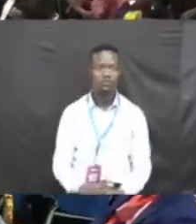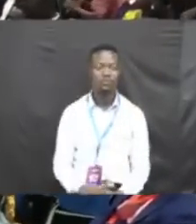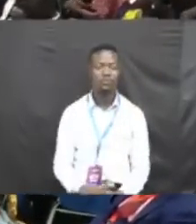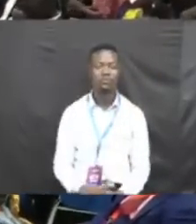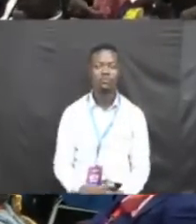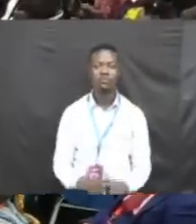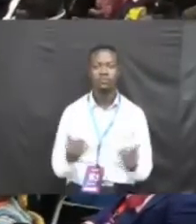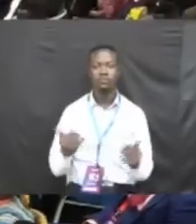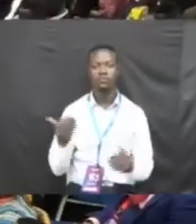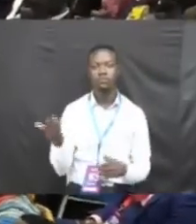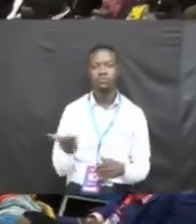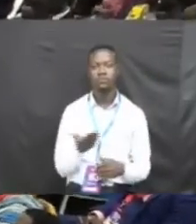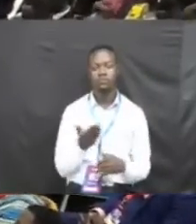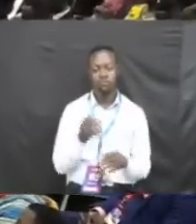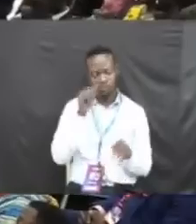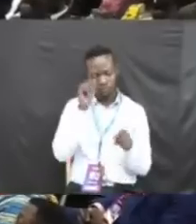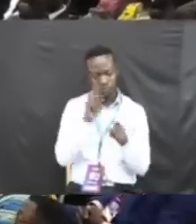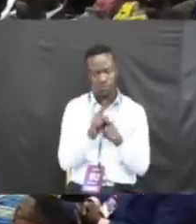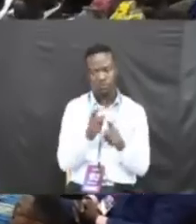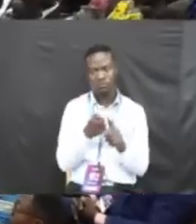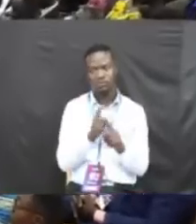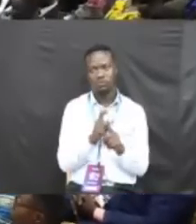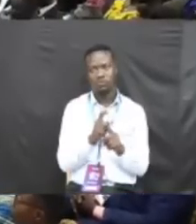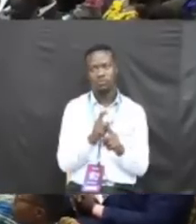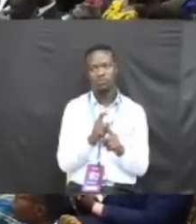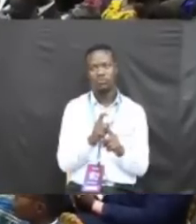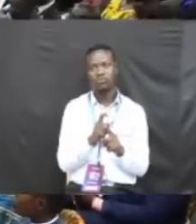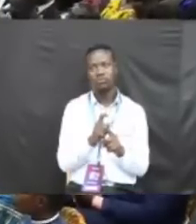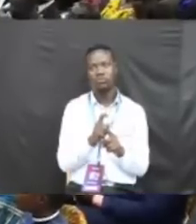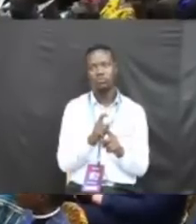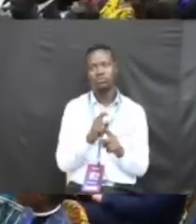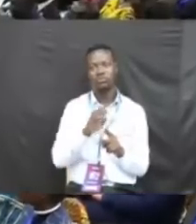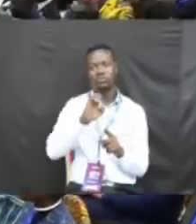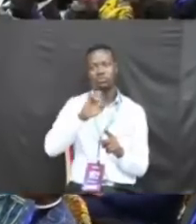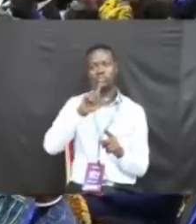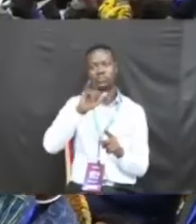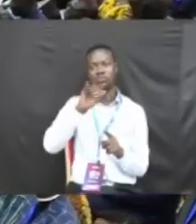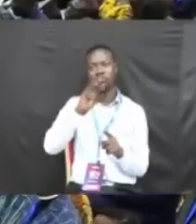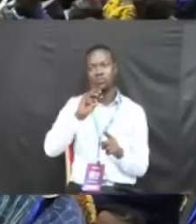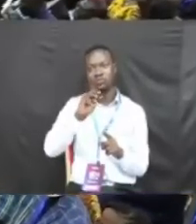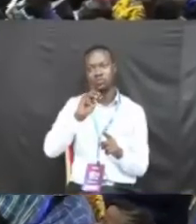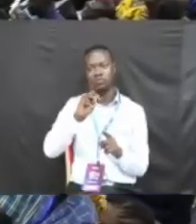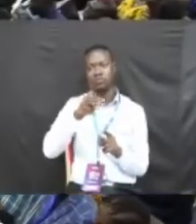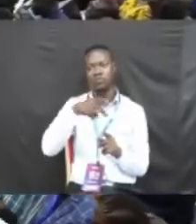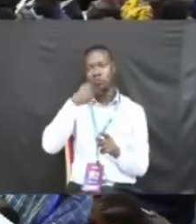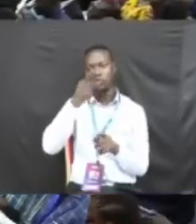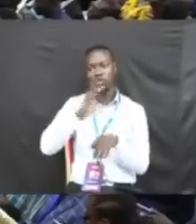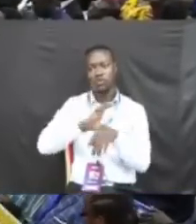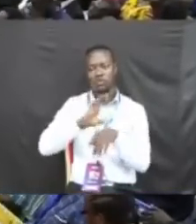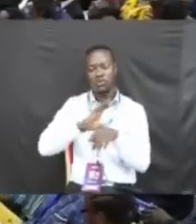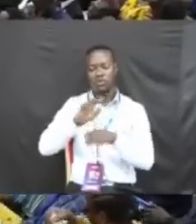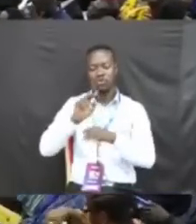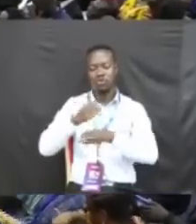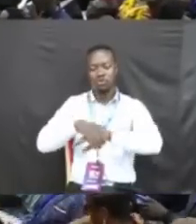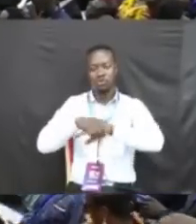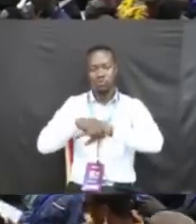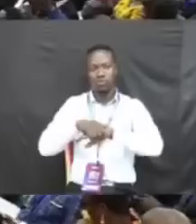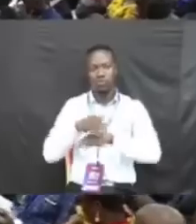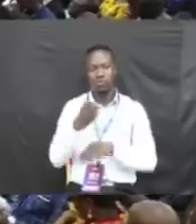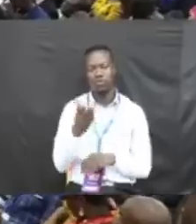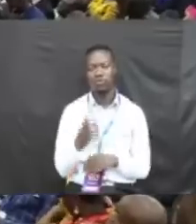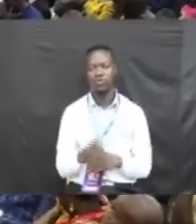So we now invite our brothers from the LM Pentecost Ilim Pentecostal Church UK.